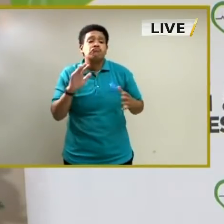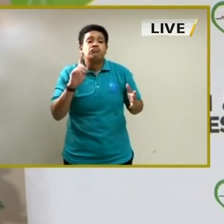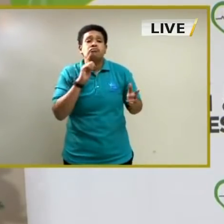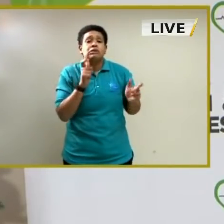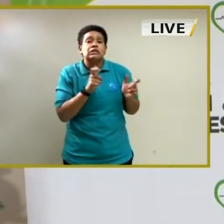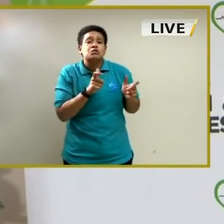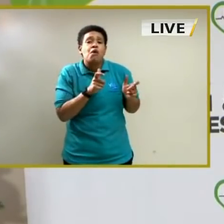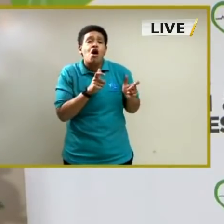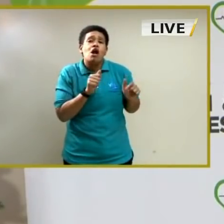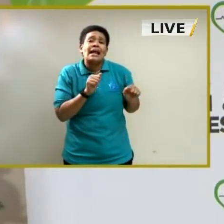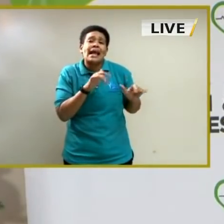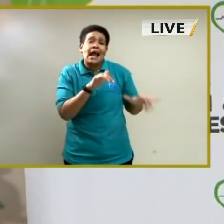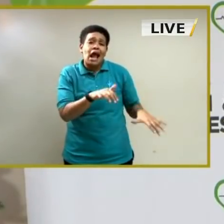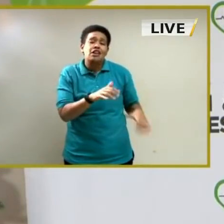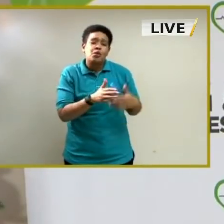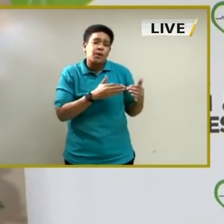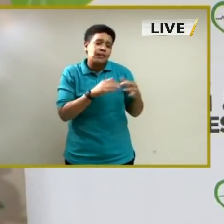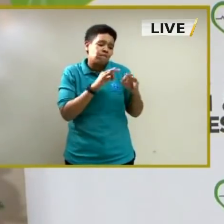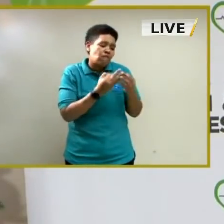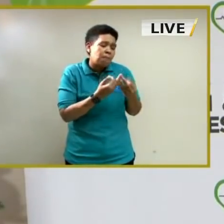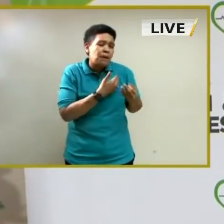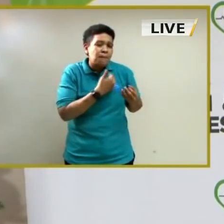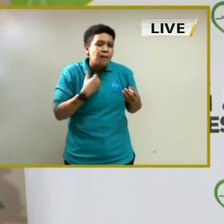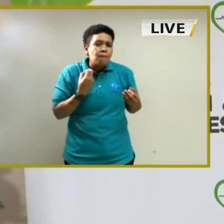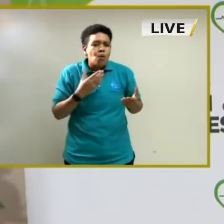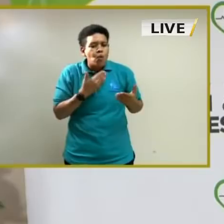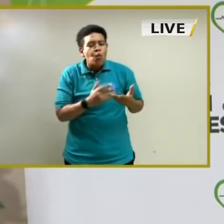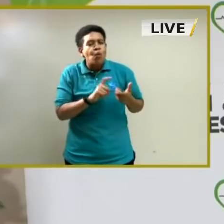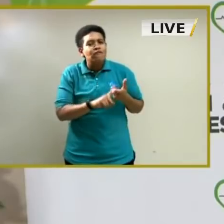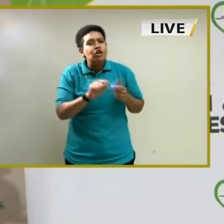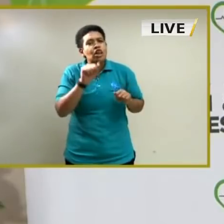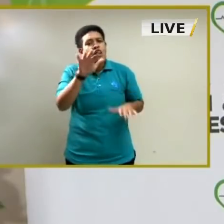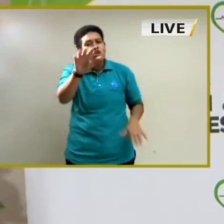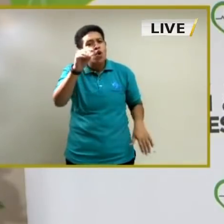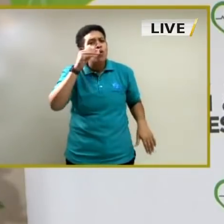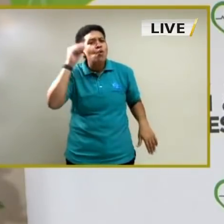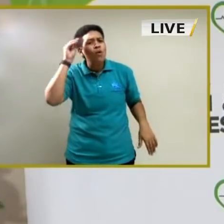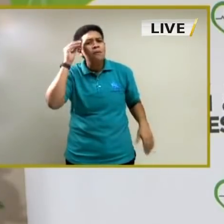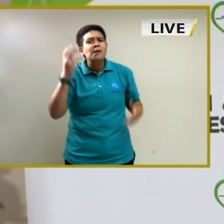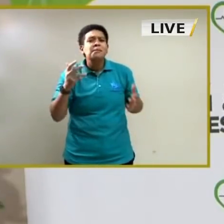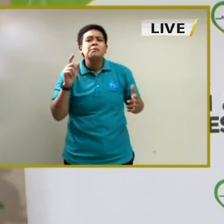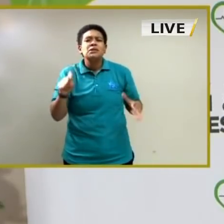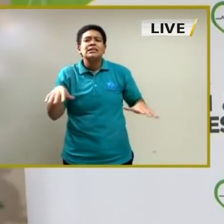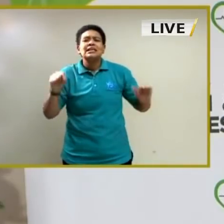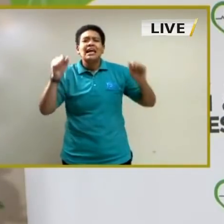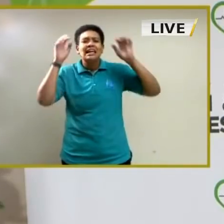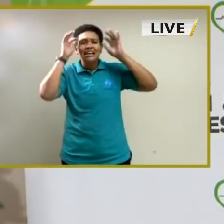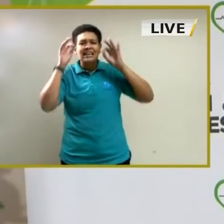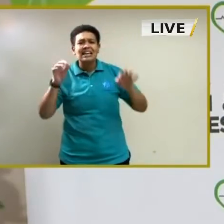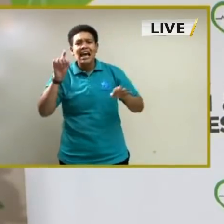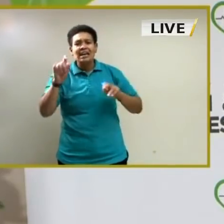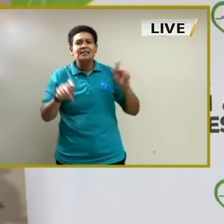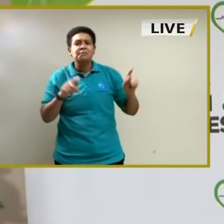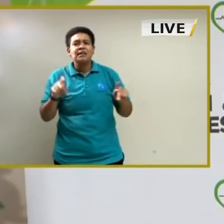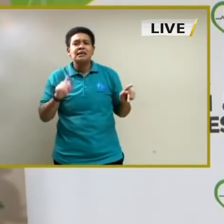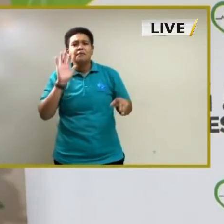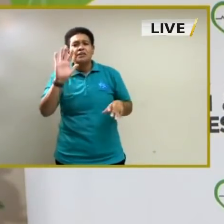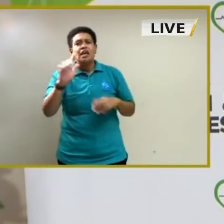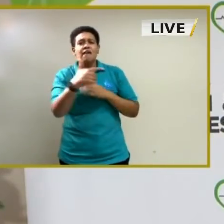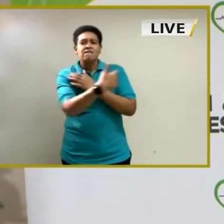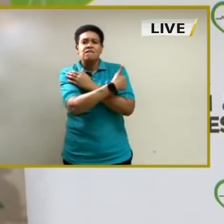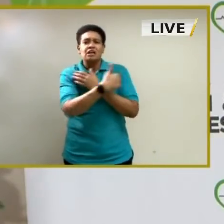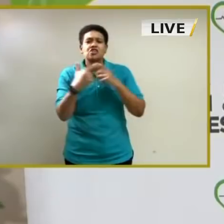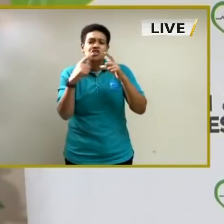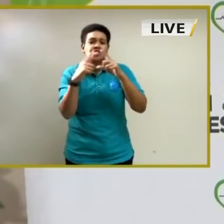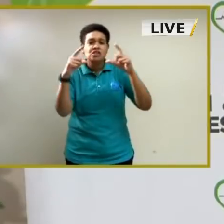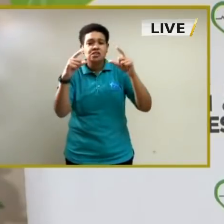small gatherings, whether family members or close friends, maybe we need to take a decision of asking persons for their vaccination cards